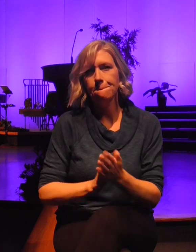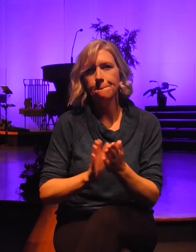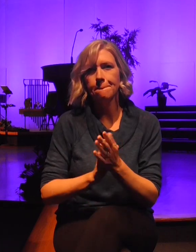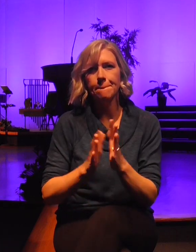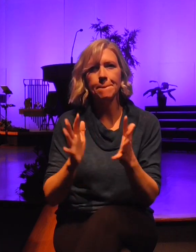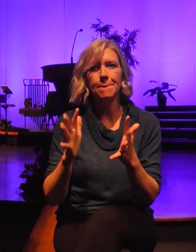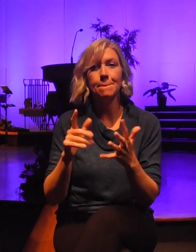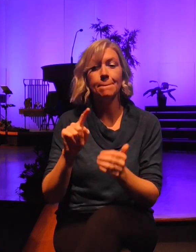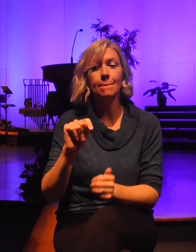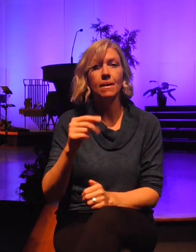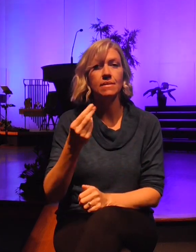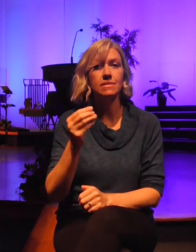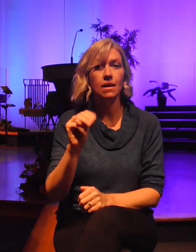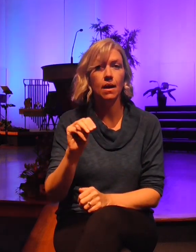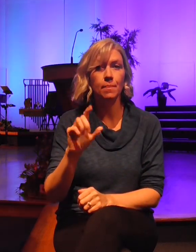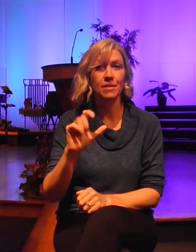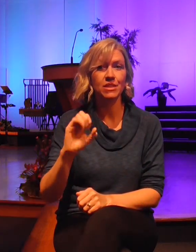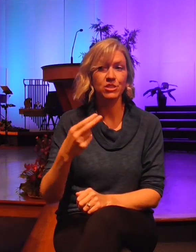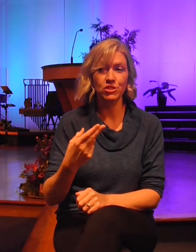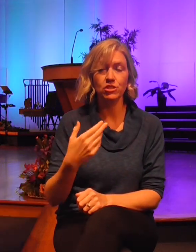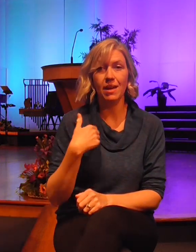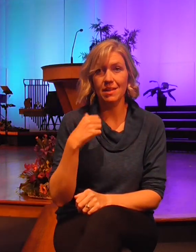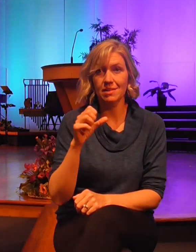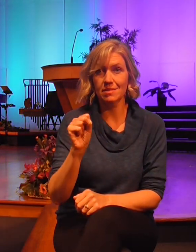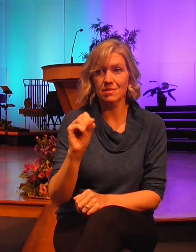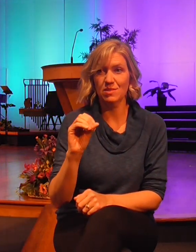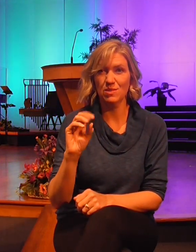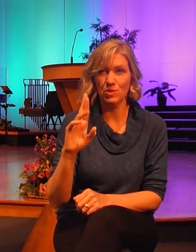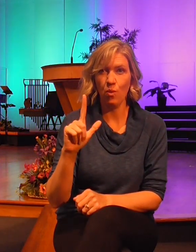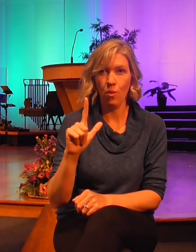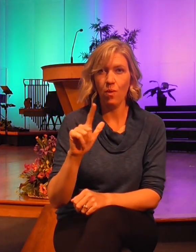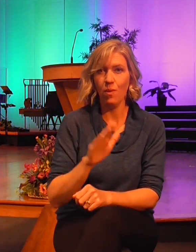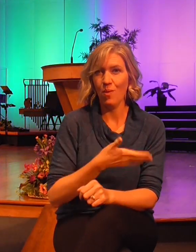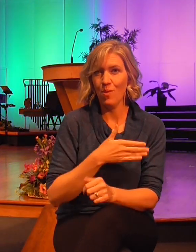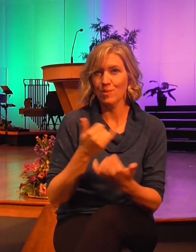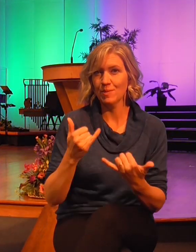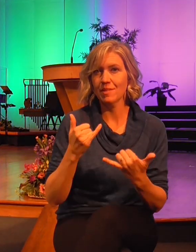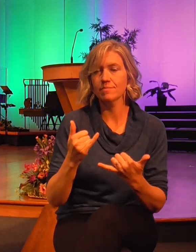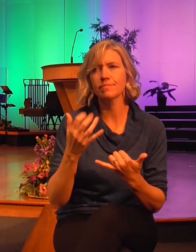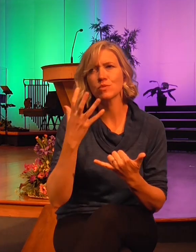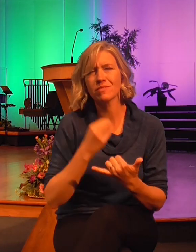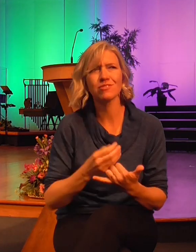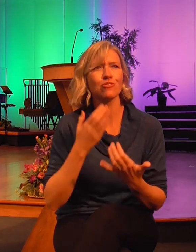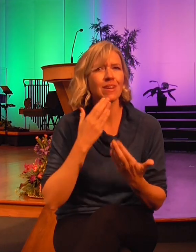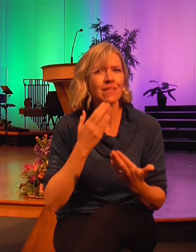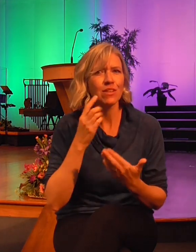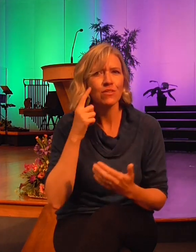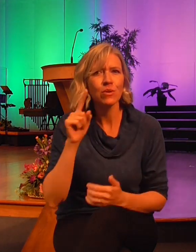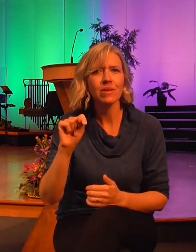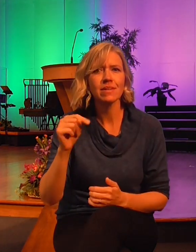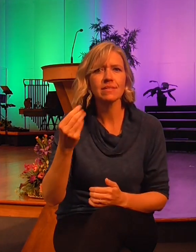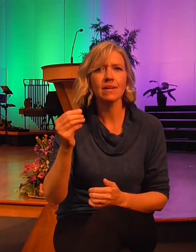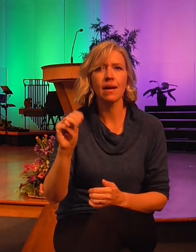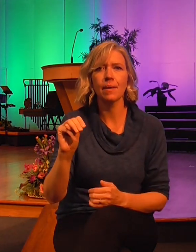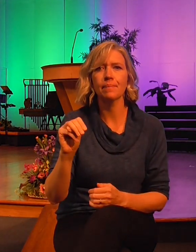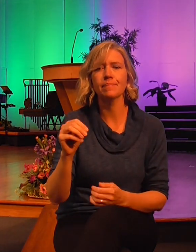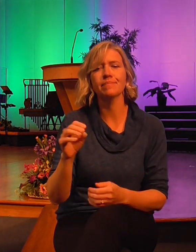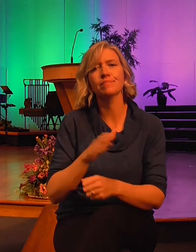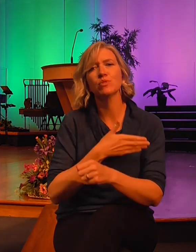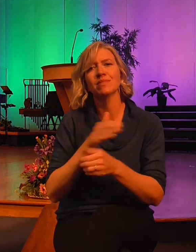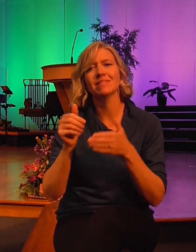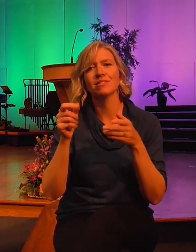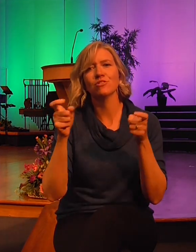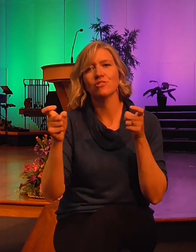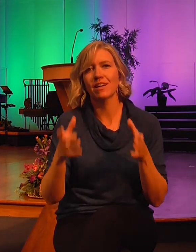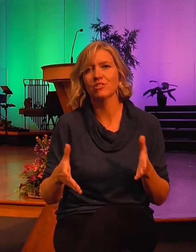Tom Litch has some soul today. Thank you so much. Beautiful, Tom. Aren't we grateful for Tom Litch, our amazing music director?